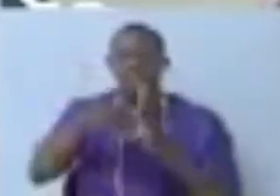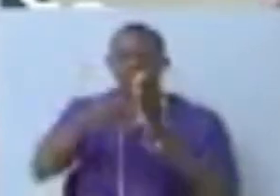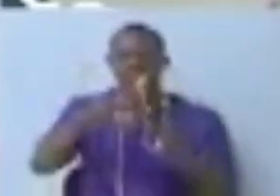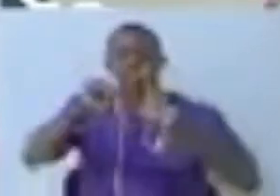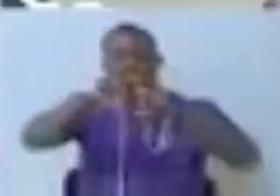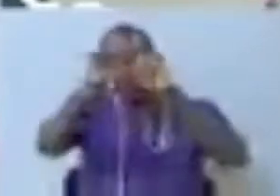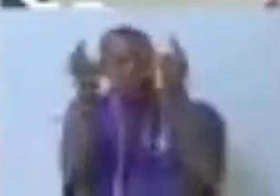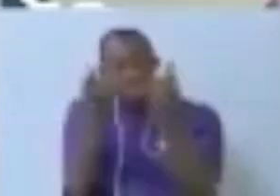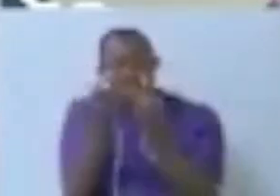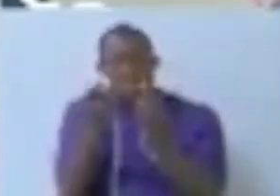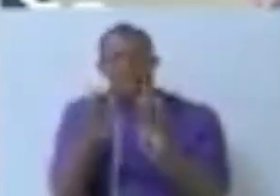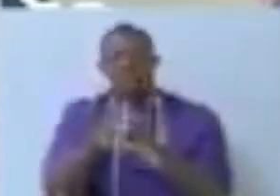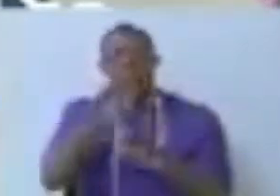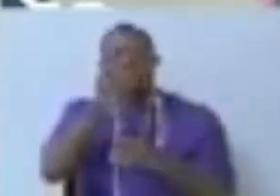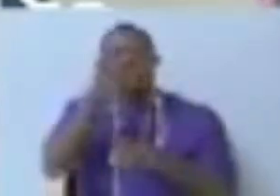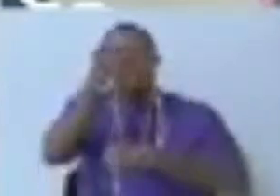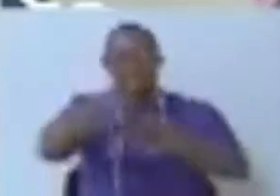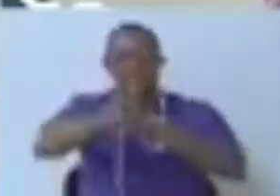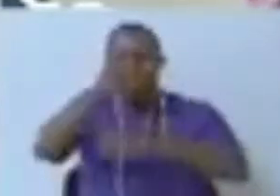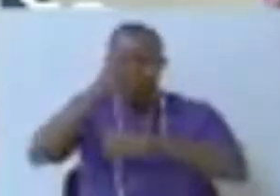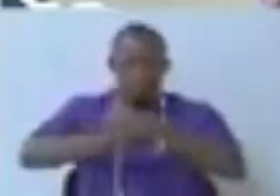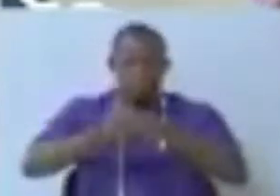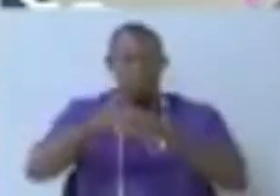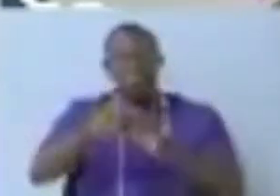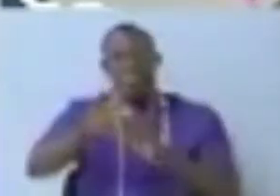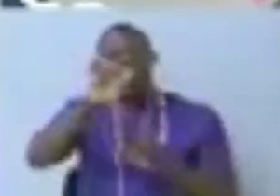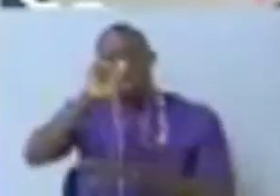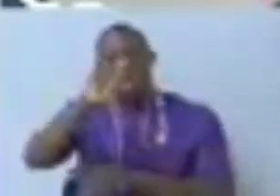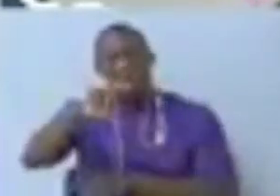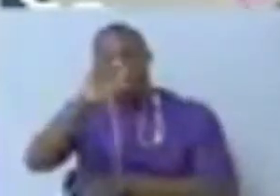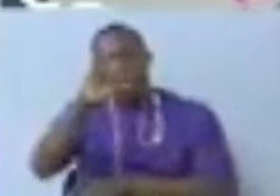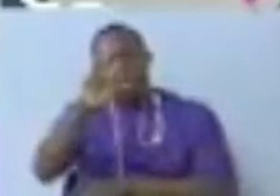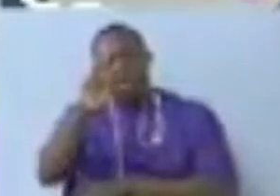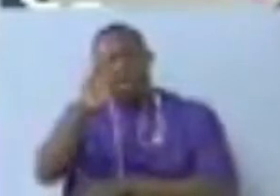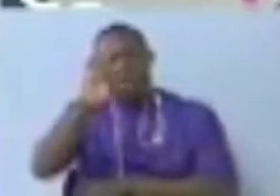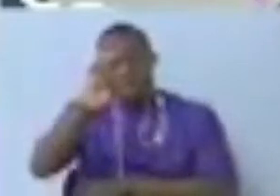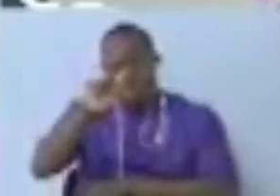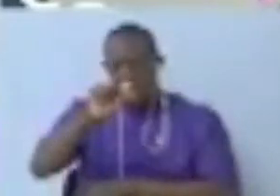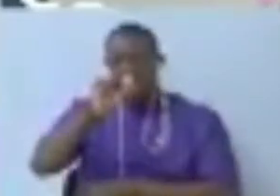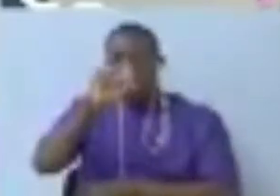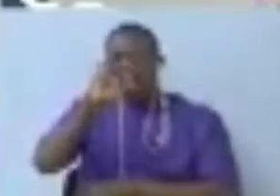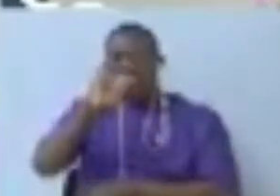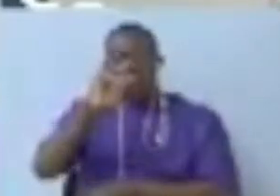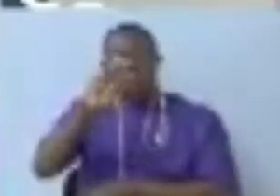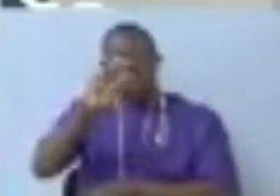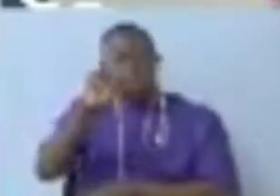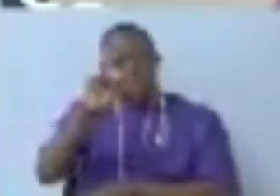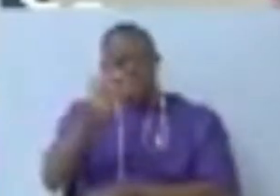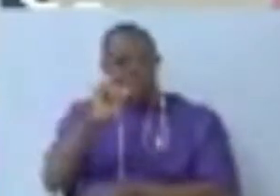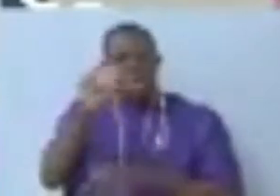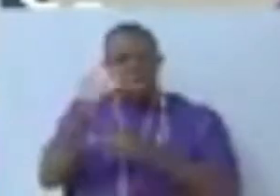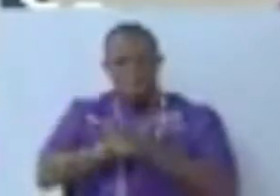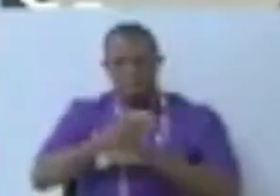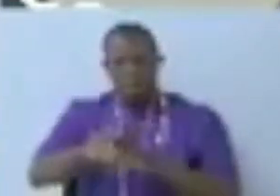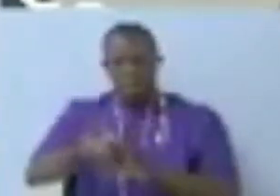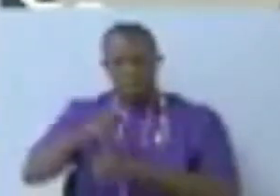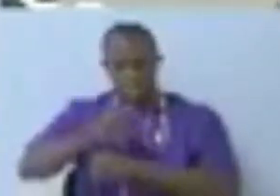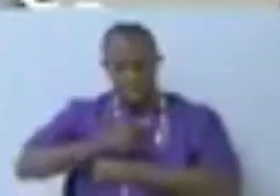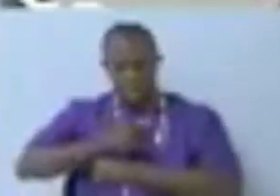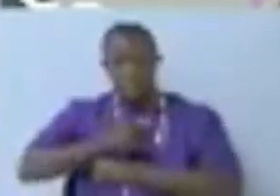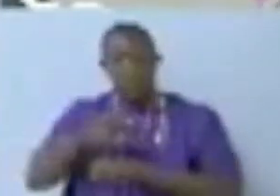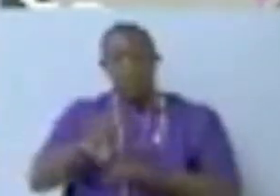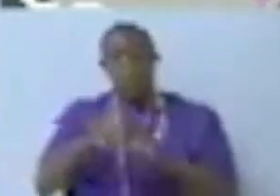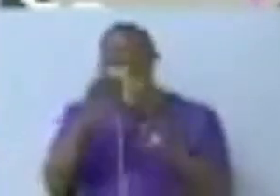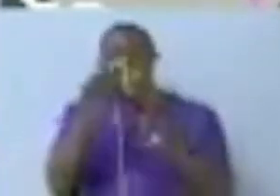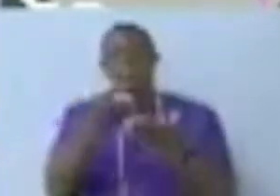of Immigration, and Yankuba Sonko, then Inspector General of Police. Upon